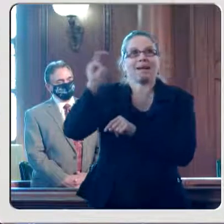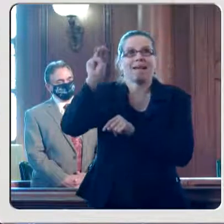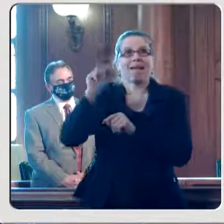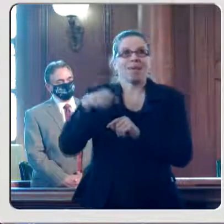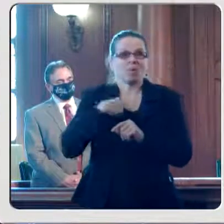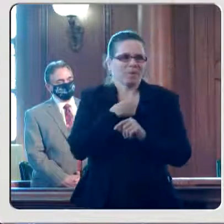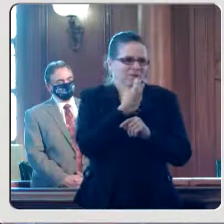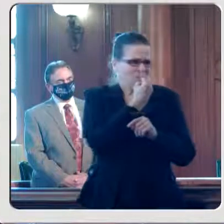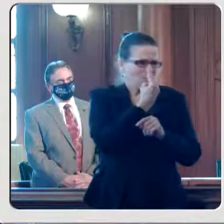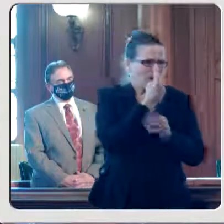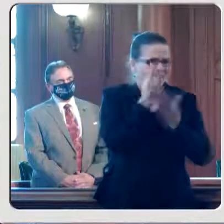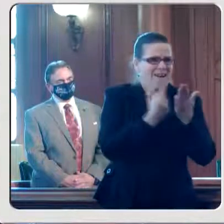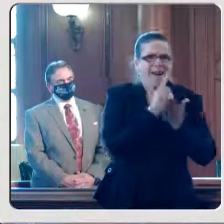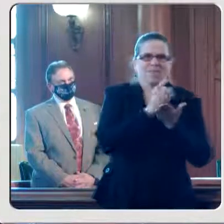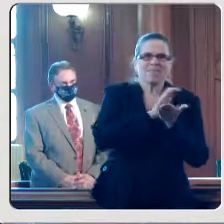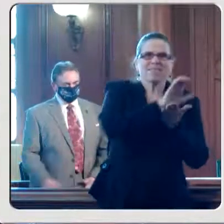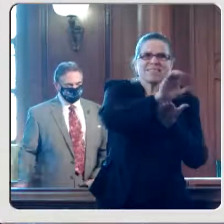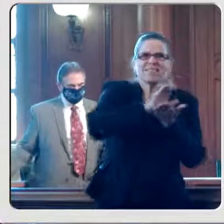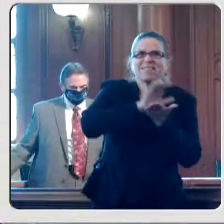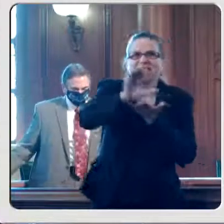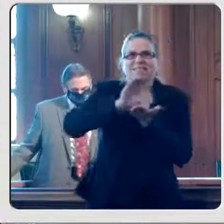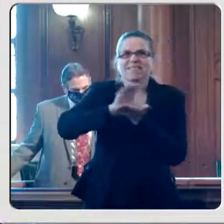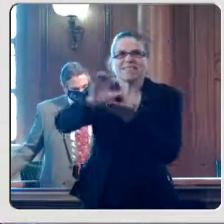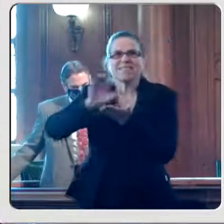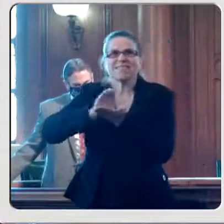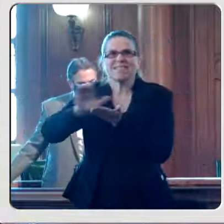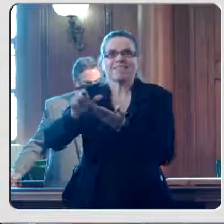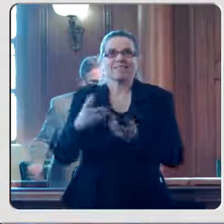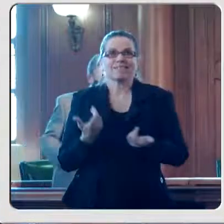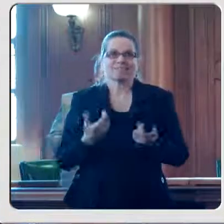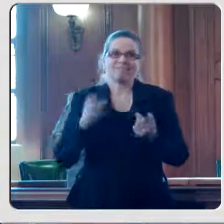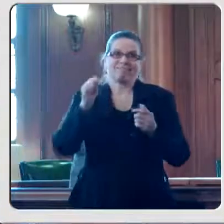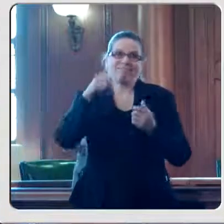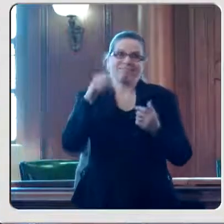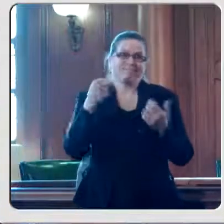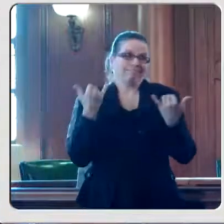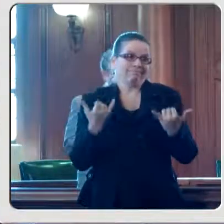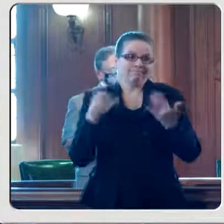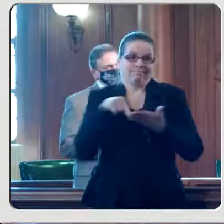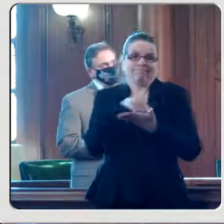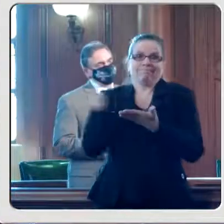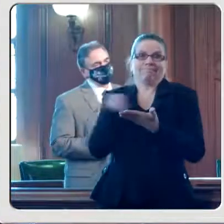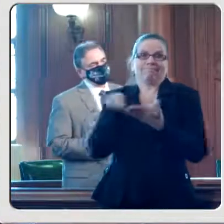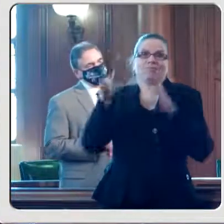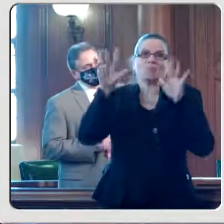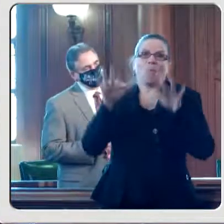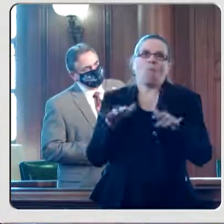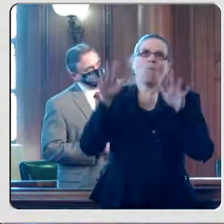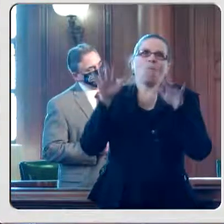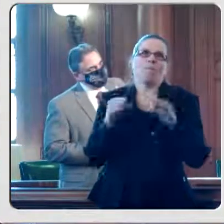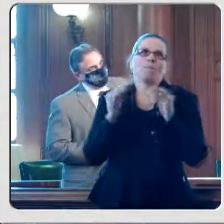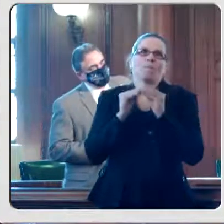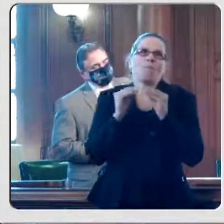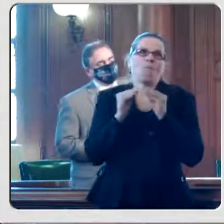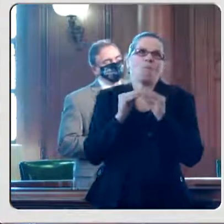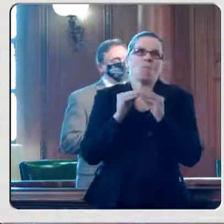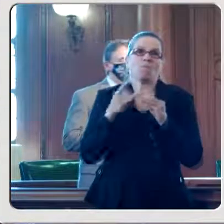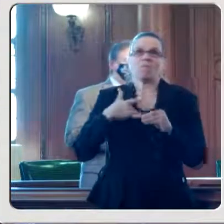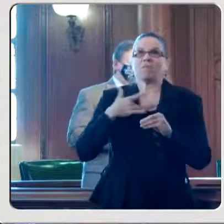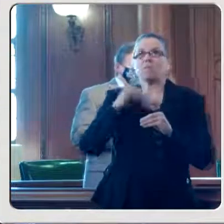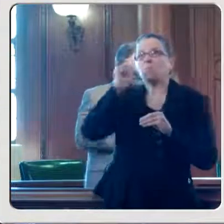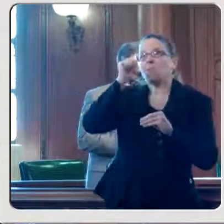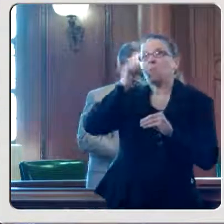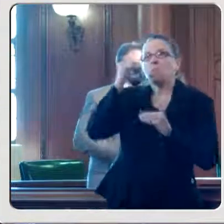are in an extremely snowy pattern right now. It looks like a 4-inch snowstorm for tomorrow, 4-inch snowstorm